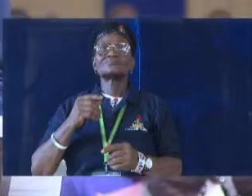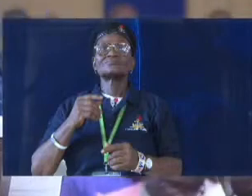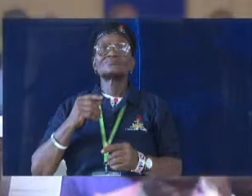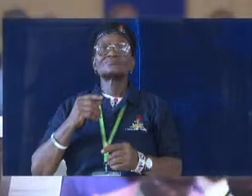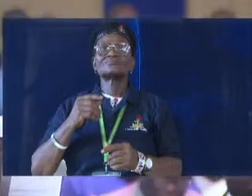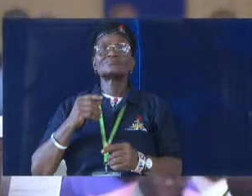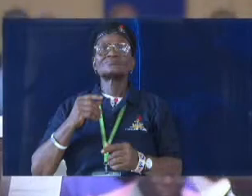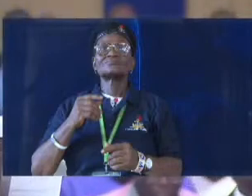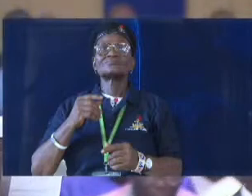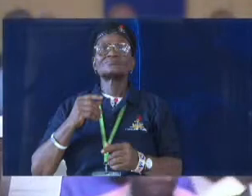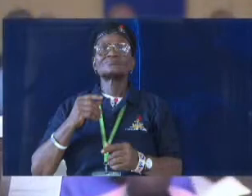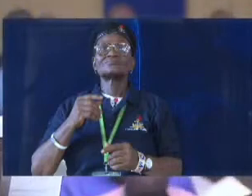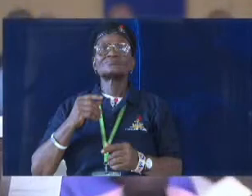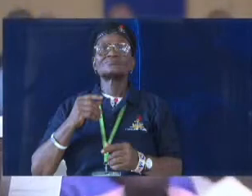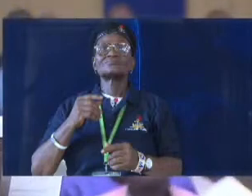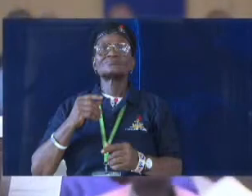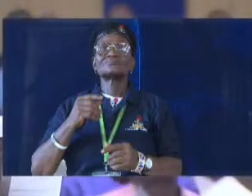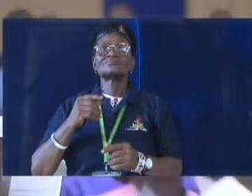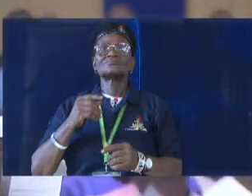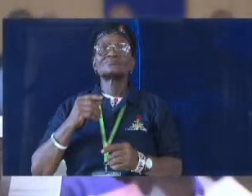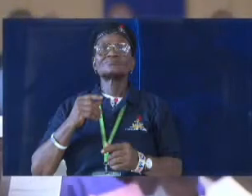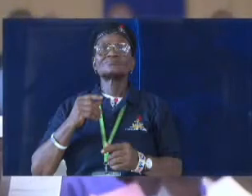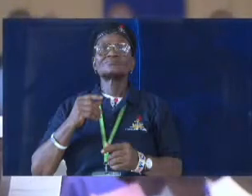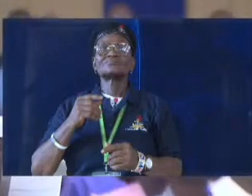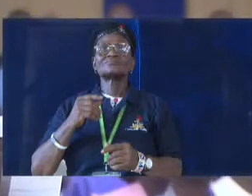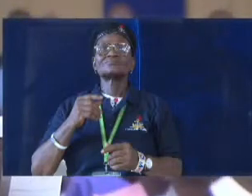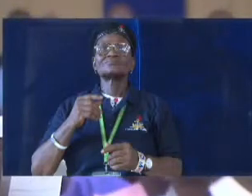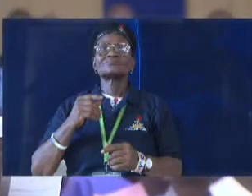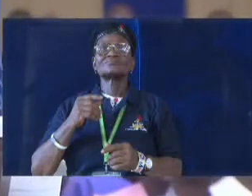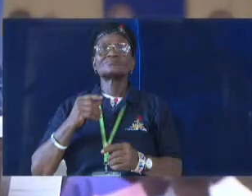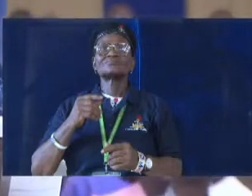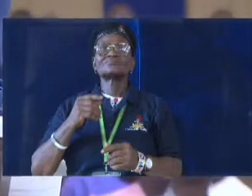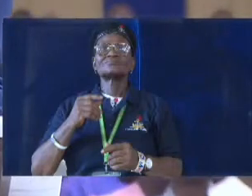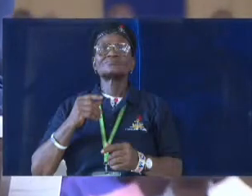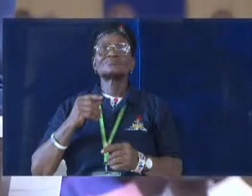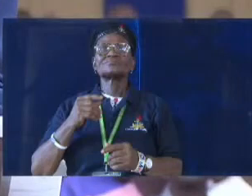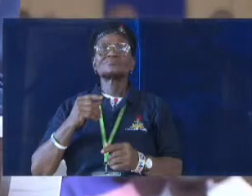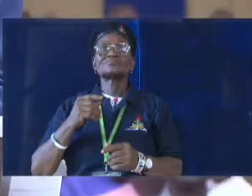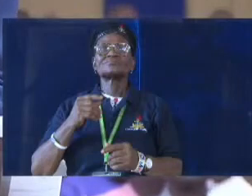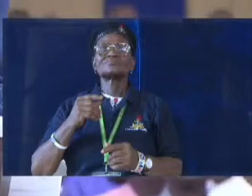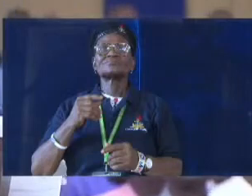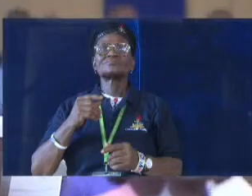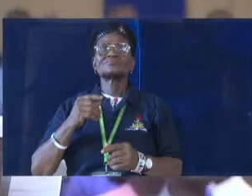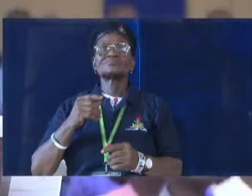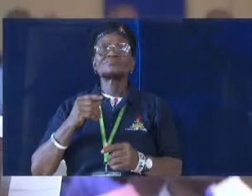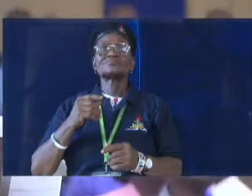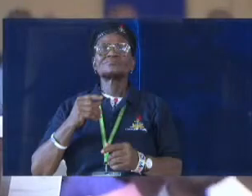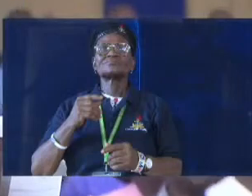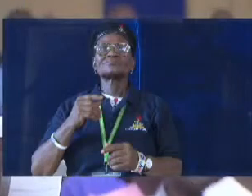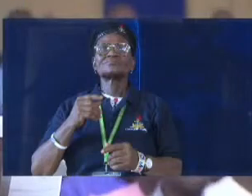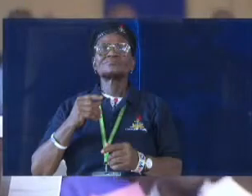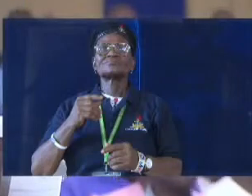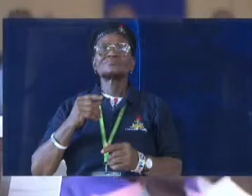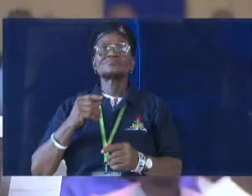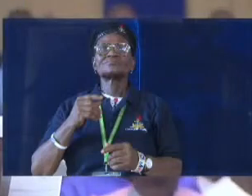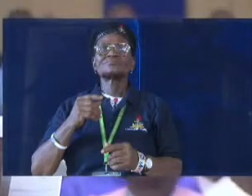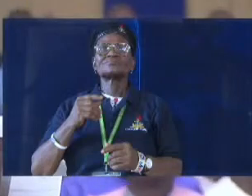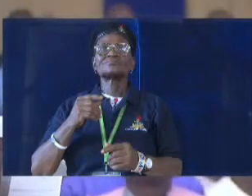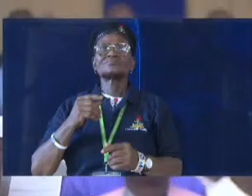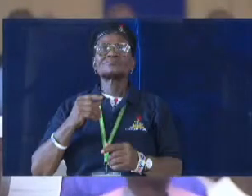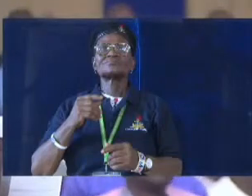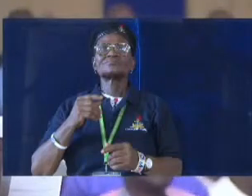Lord. Sandere Boshantaria, great are you,